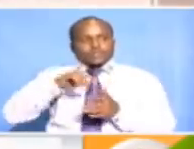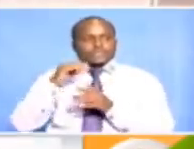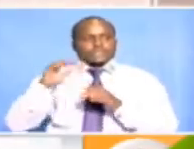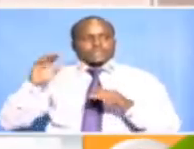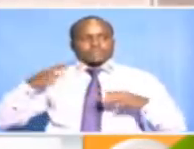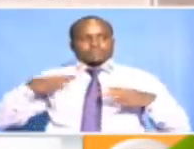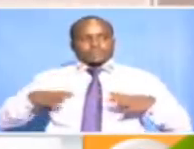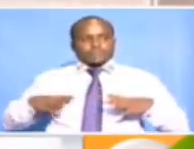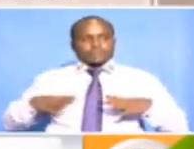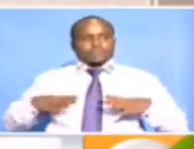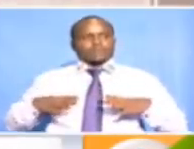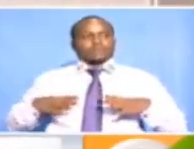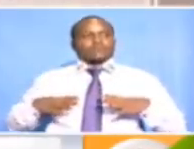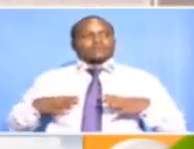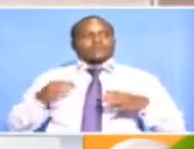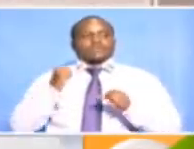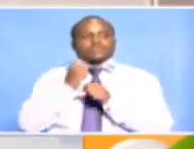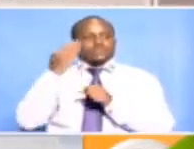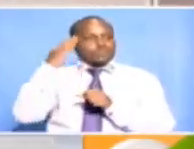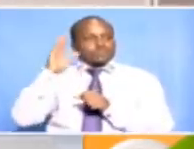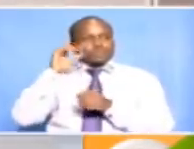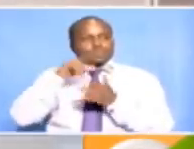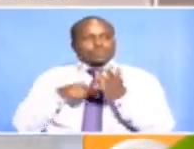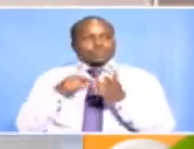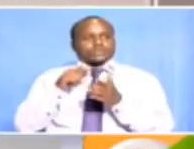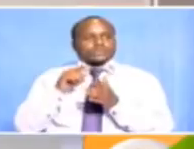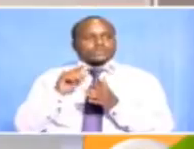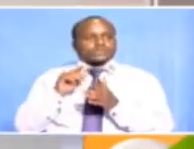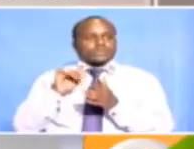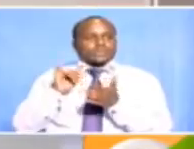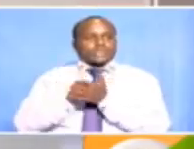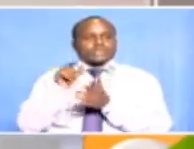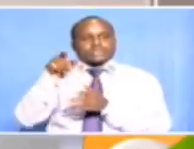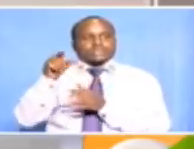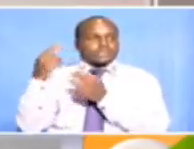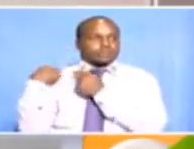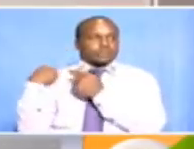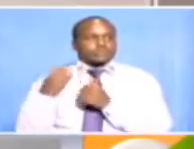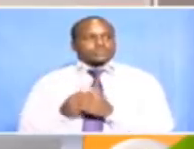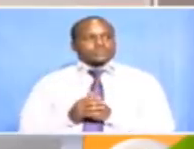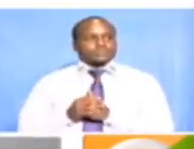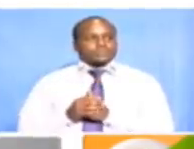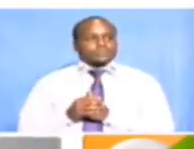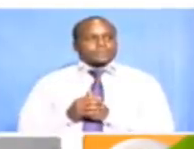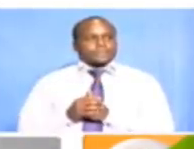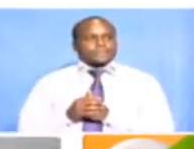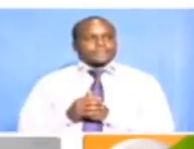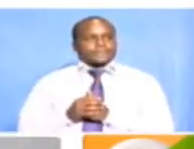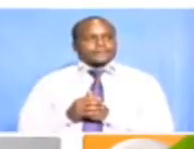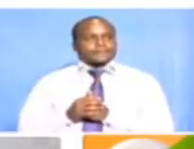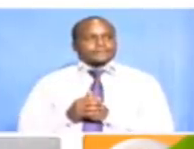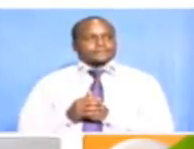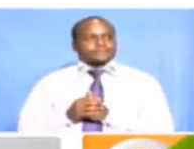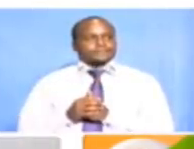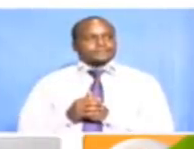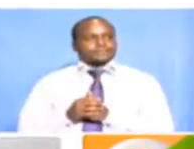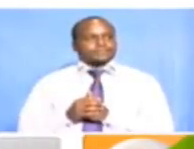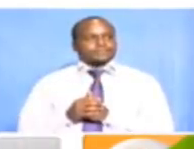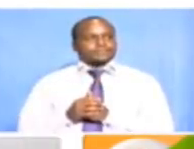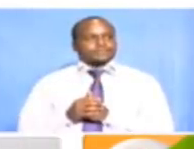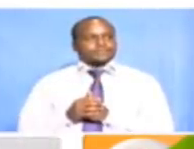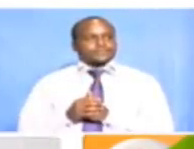the citizenry, don't know what he's don't know that he's responsible. From the look of that